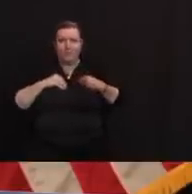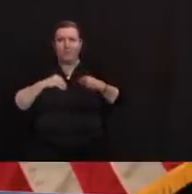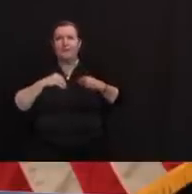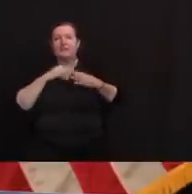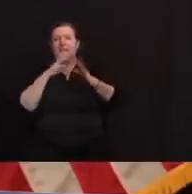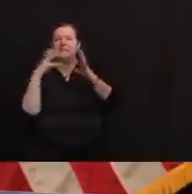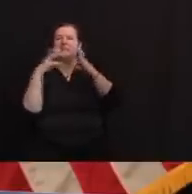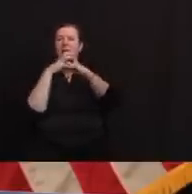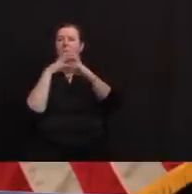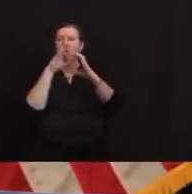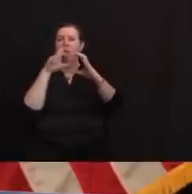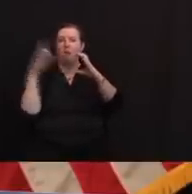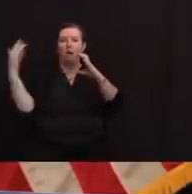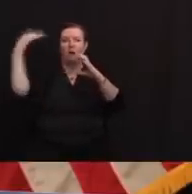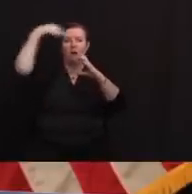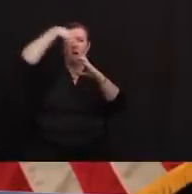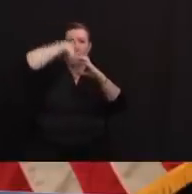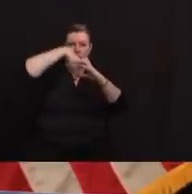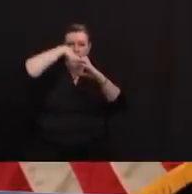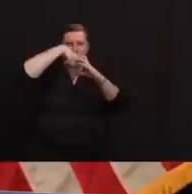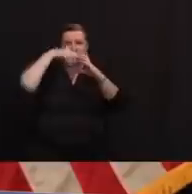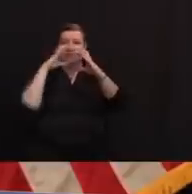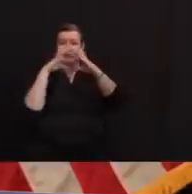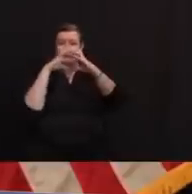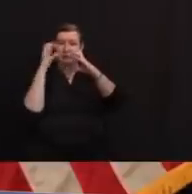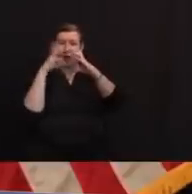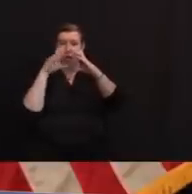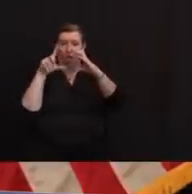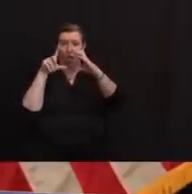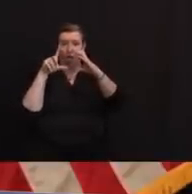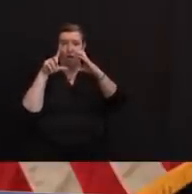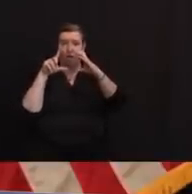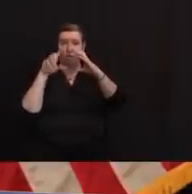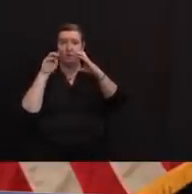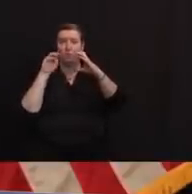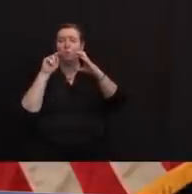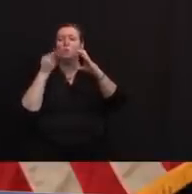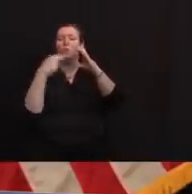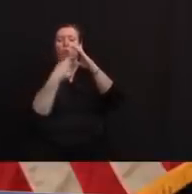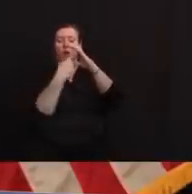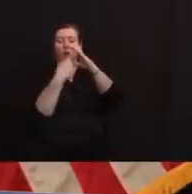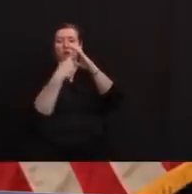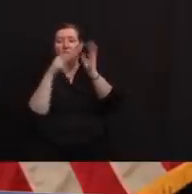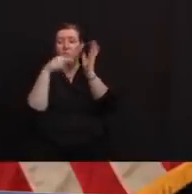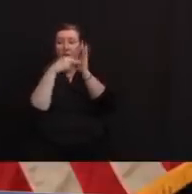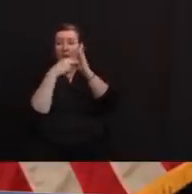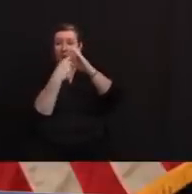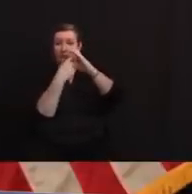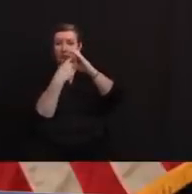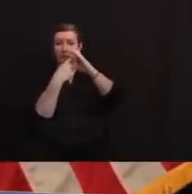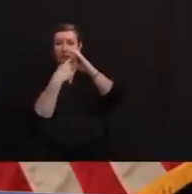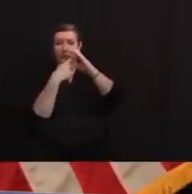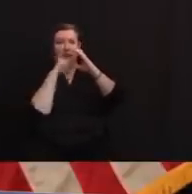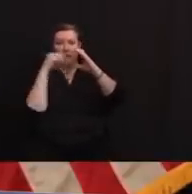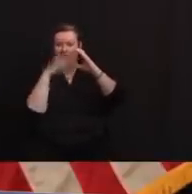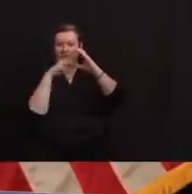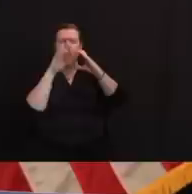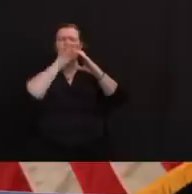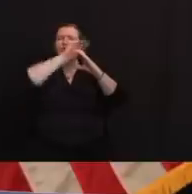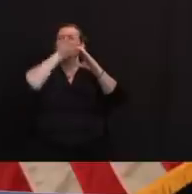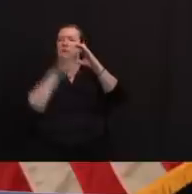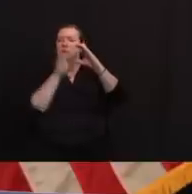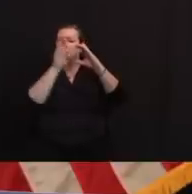cell. You know, there's a nucleus and then there's the cytoplasm. And so it goes into the cytoplasm, it begins to produce protein, or what we